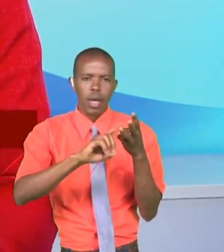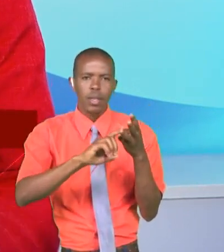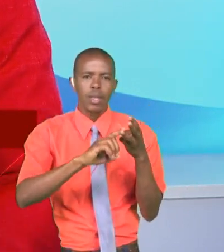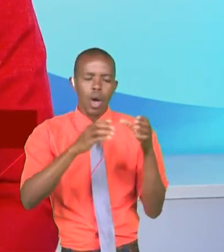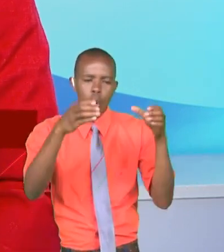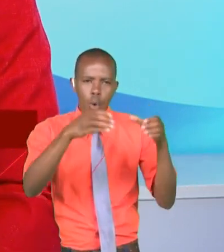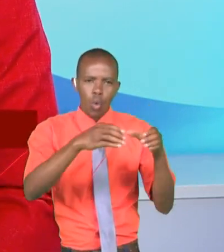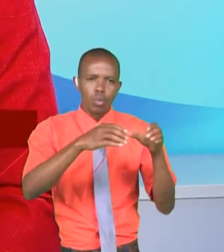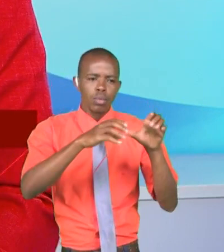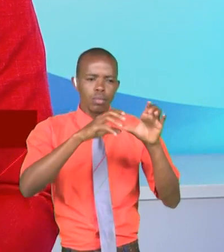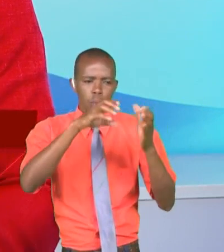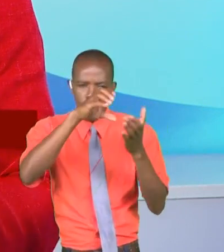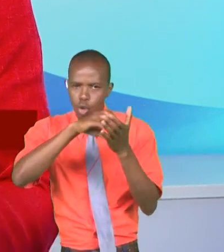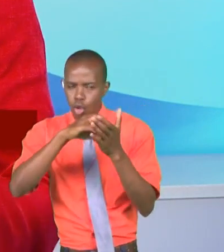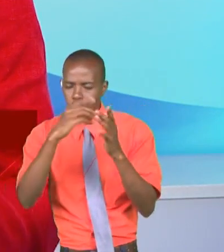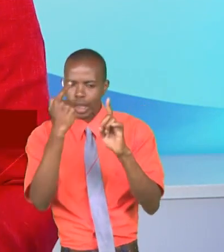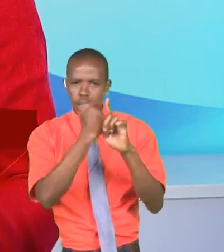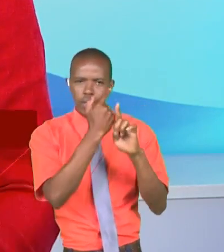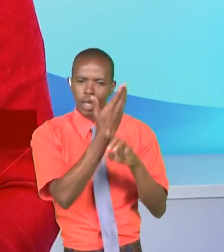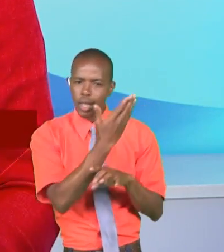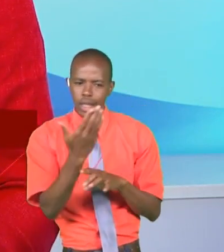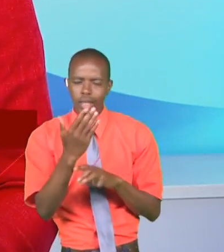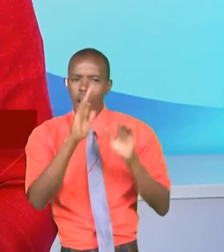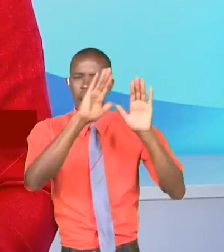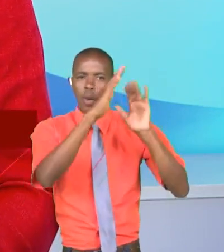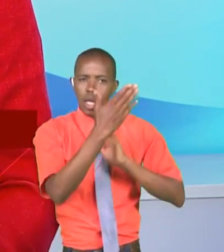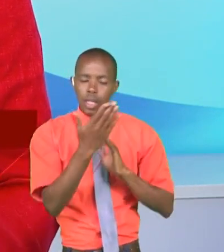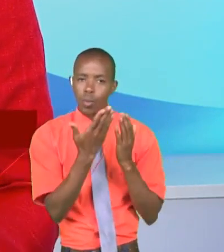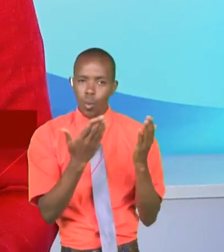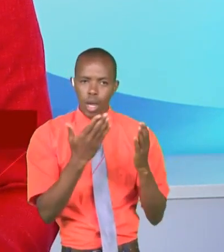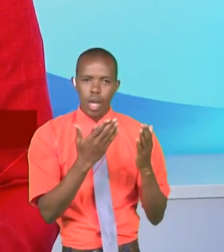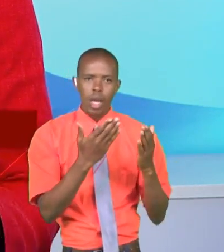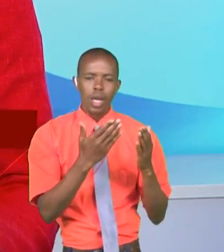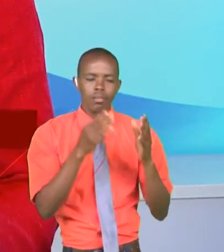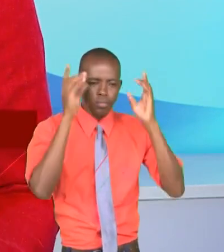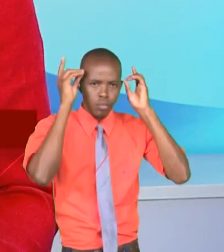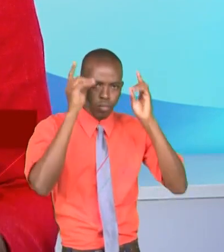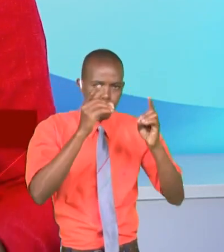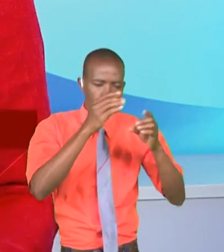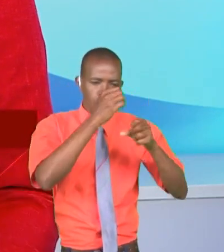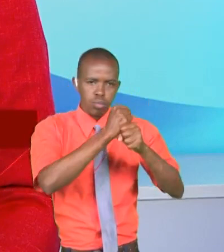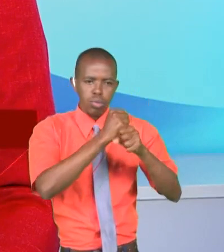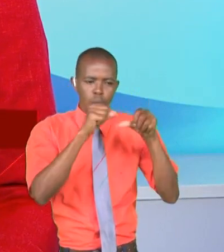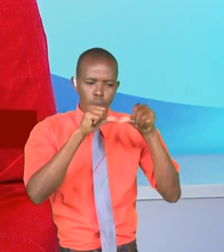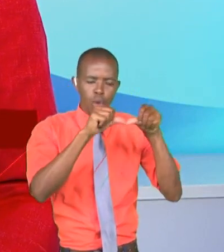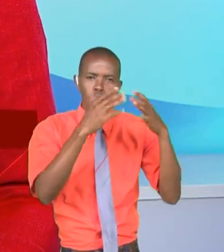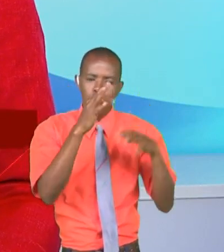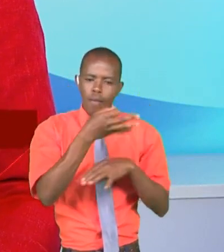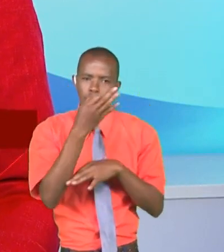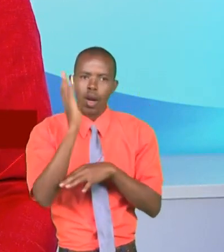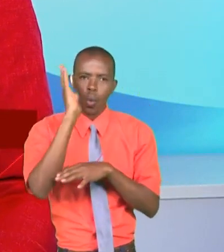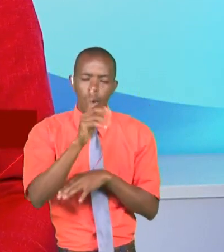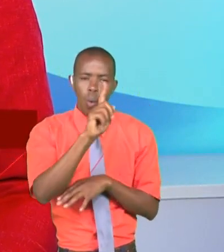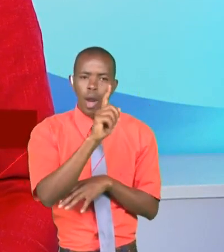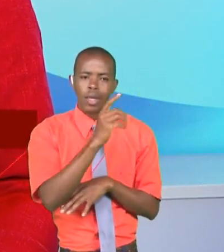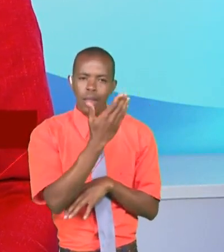and those kind of things. You know, those are the contentious issues where actually determines whether a coalition will stand or it will fall. And one of the